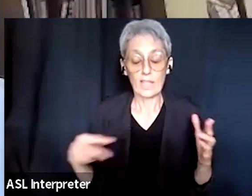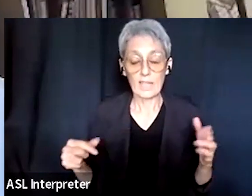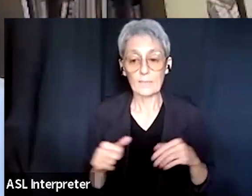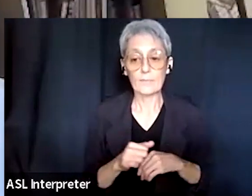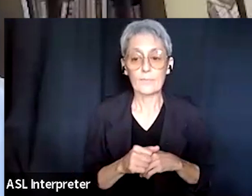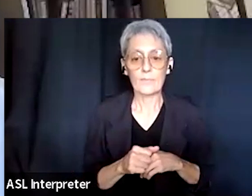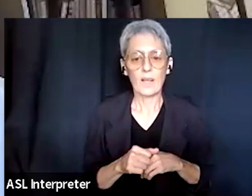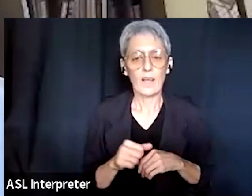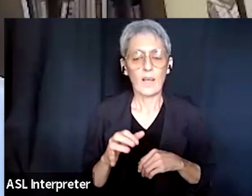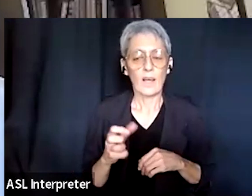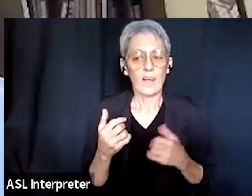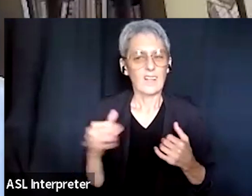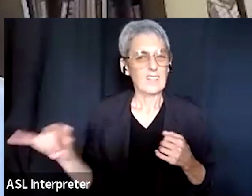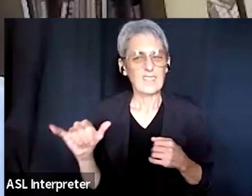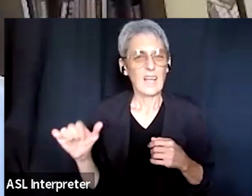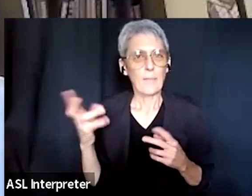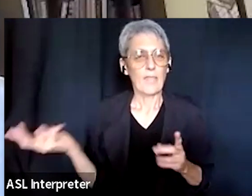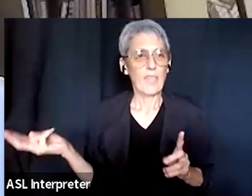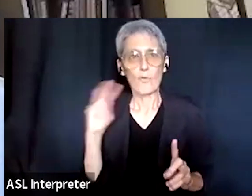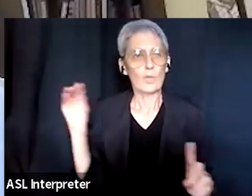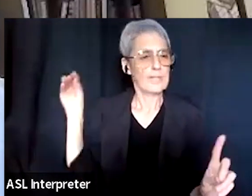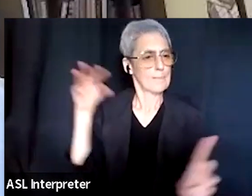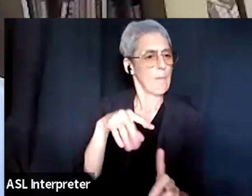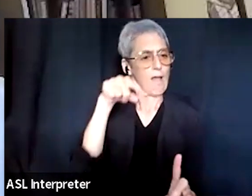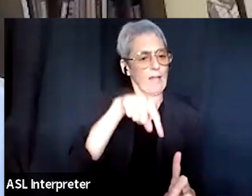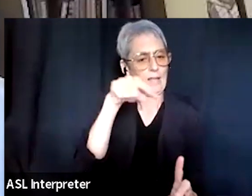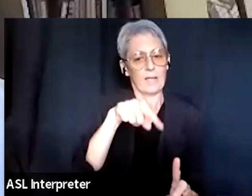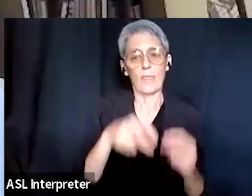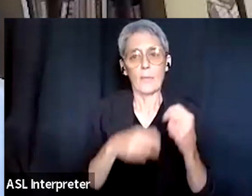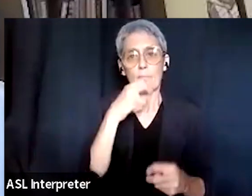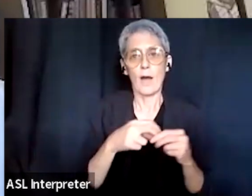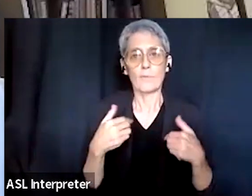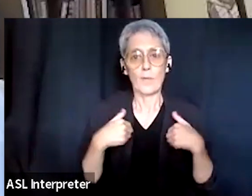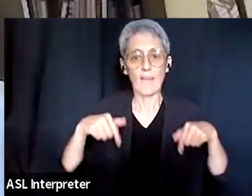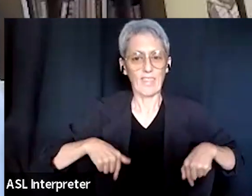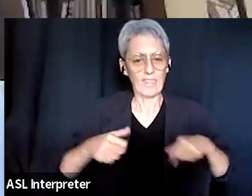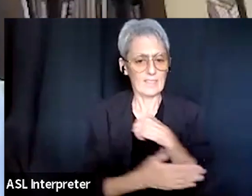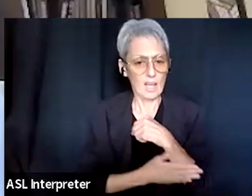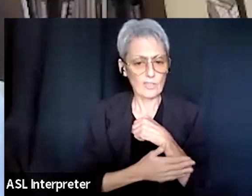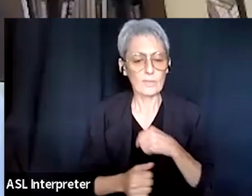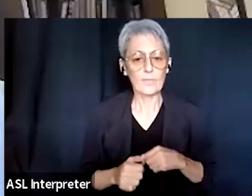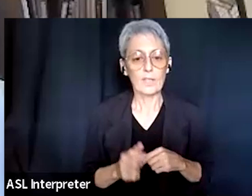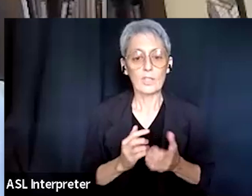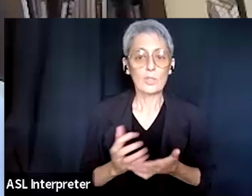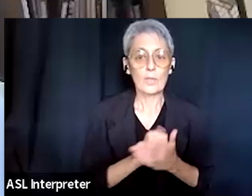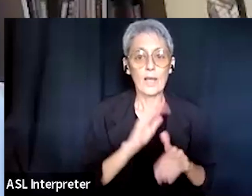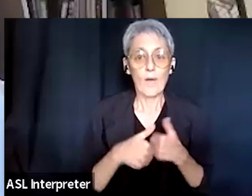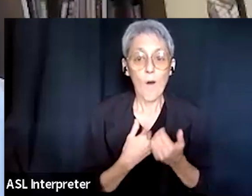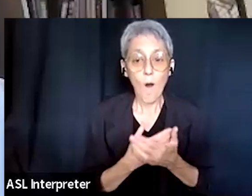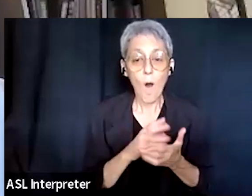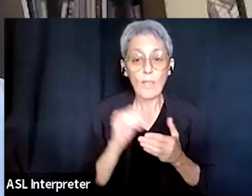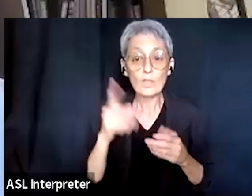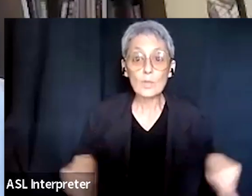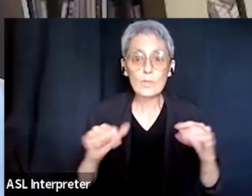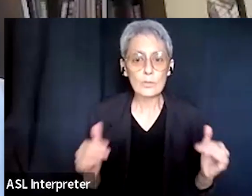the problems we have in this country with getting all students to get to a level